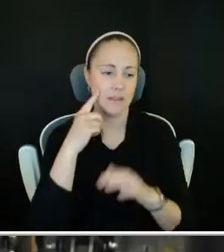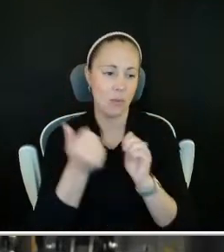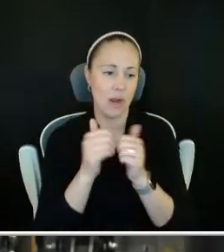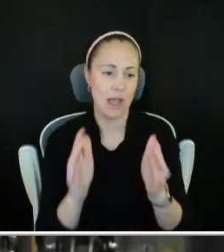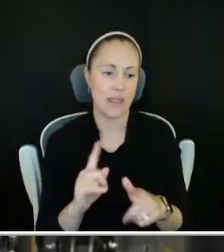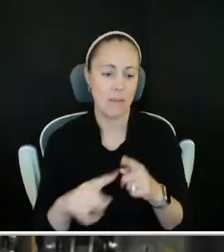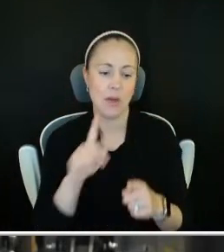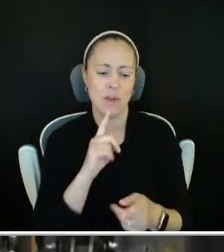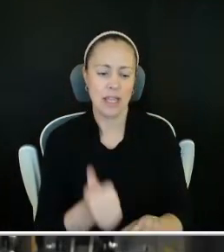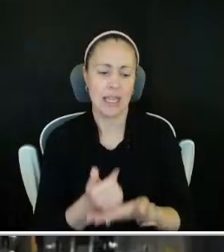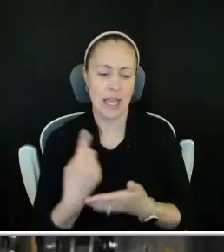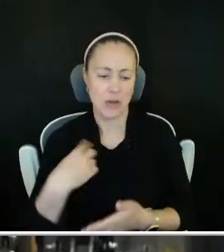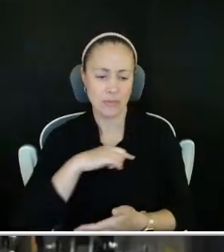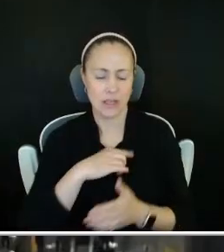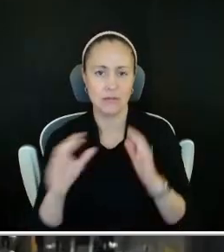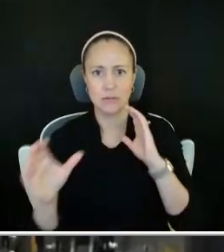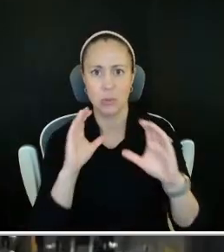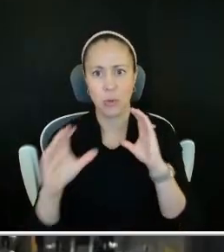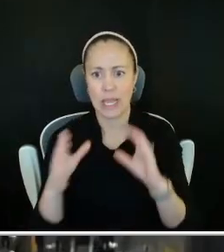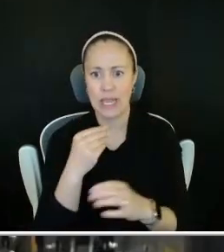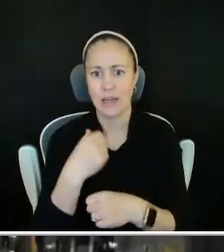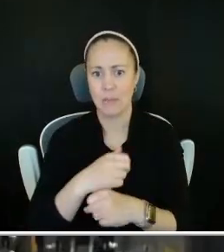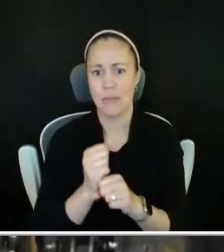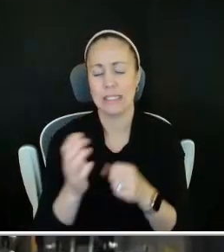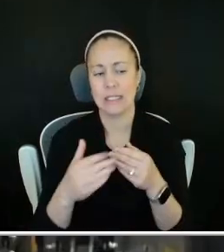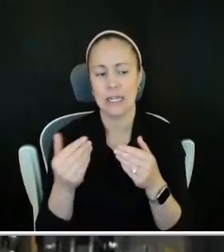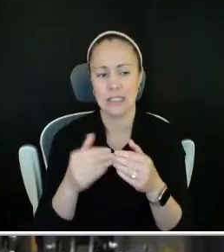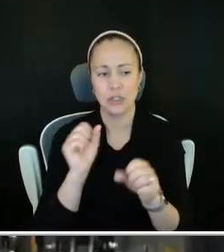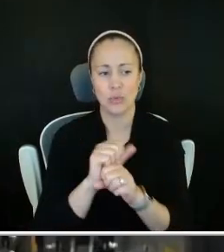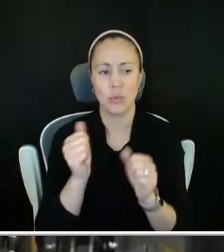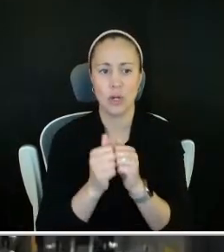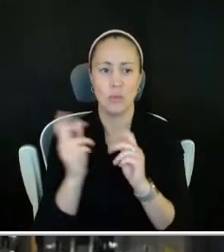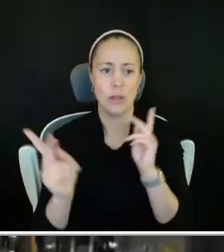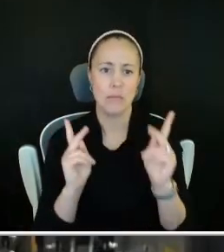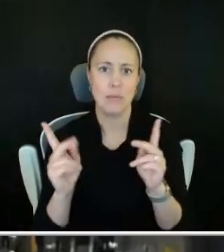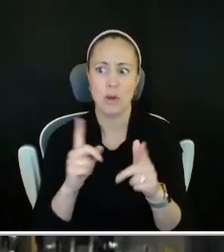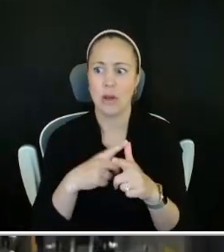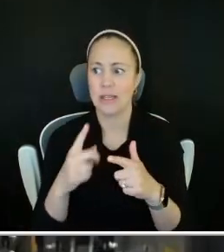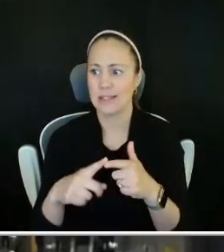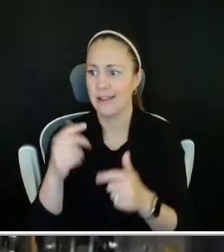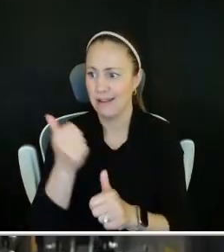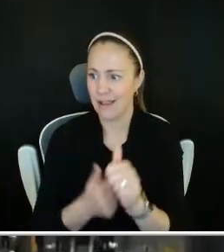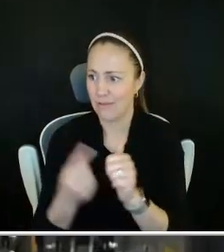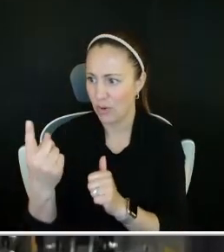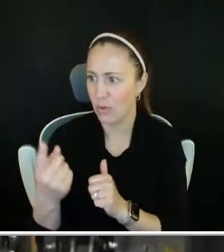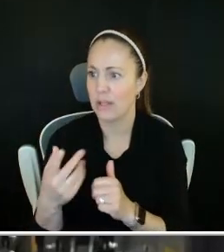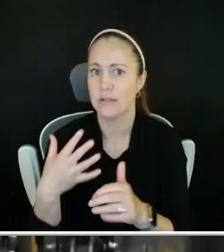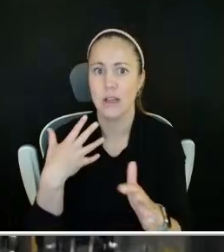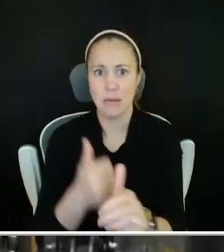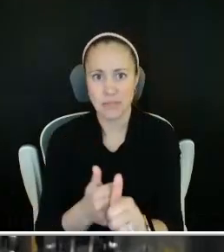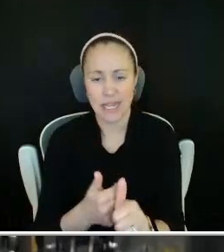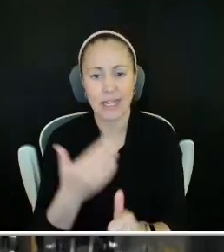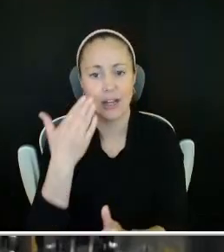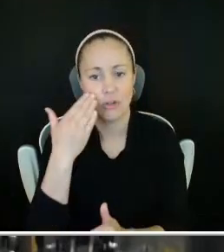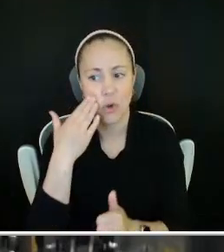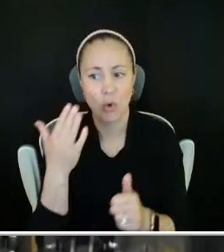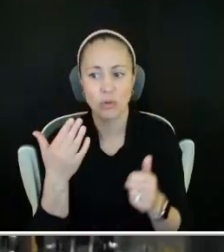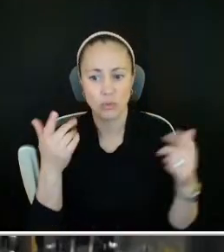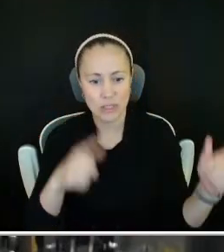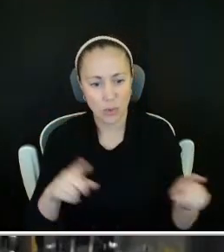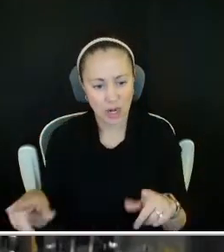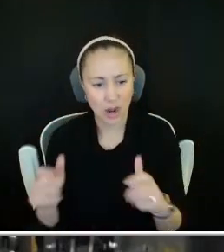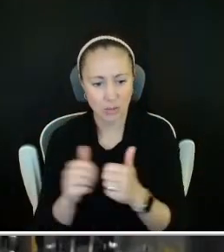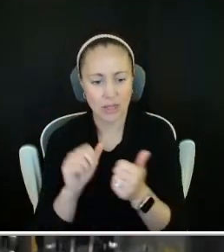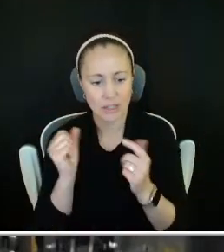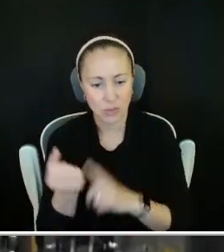communicate and makes it easy to work with people, because then everyone's updated and everyone knows the latest and everyone knows what's going on, and is the